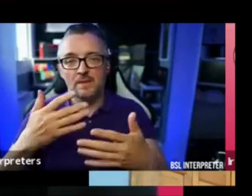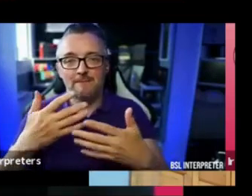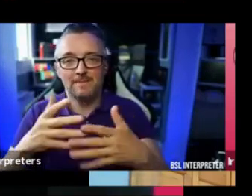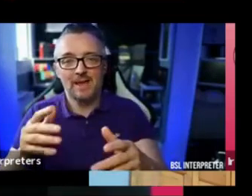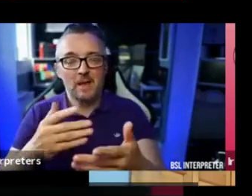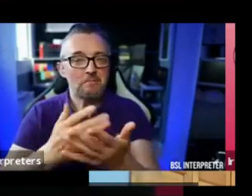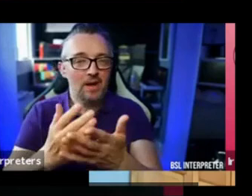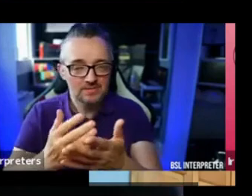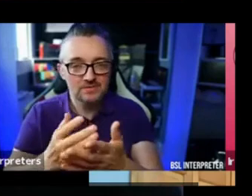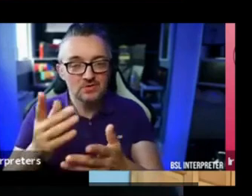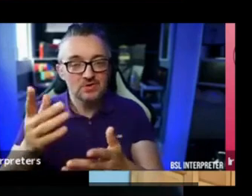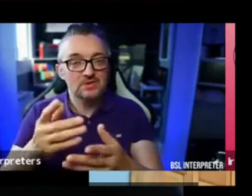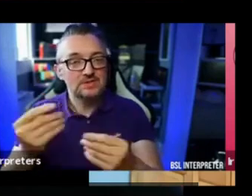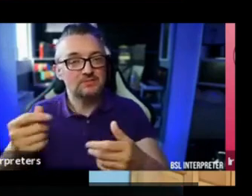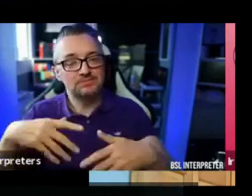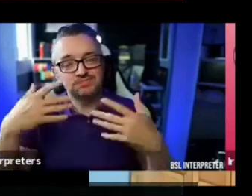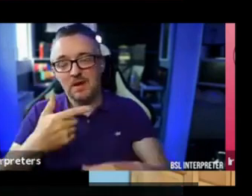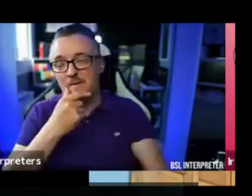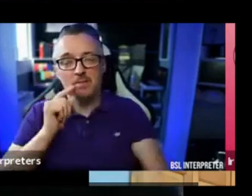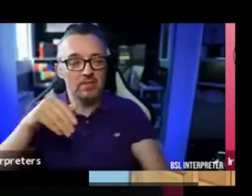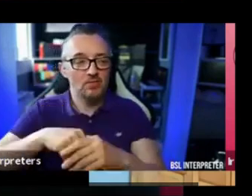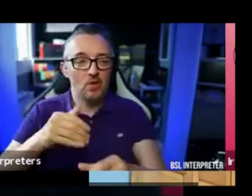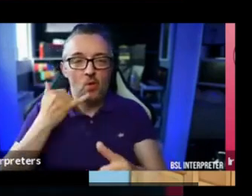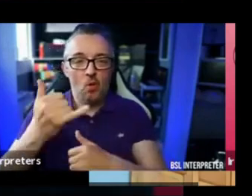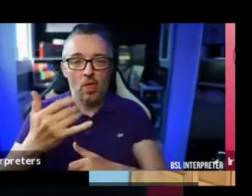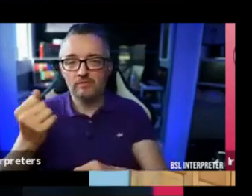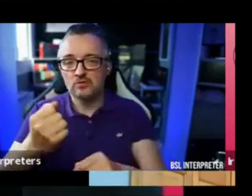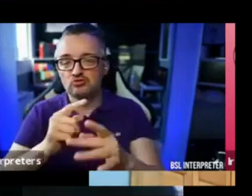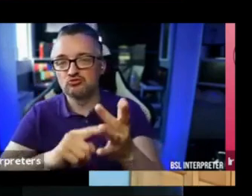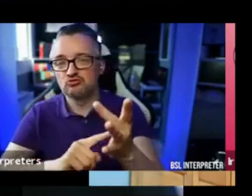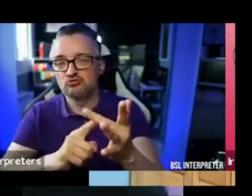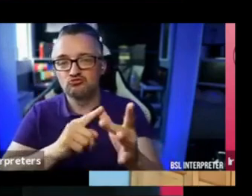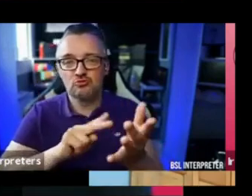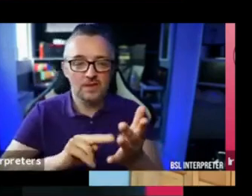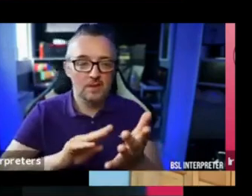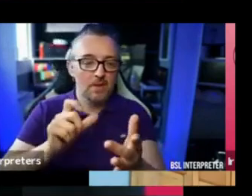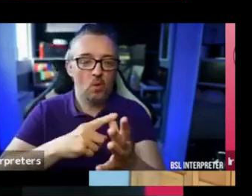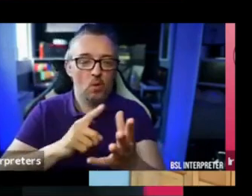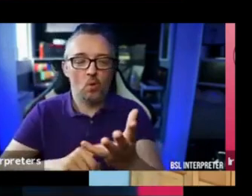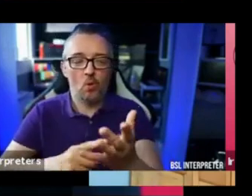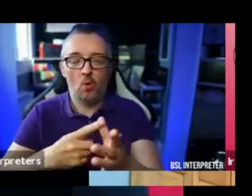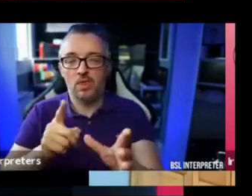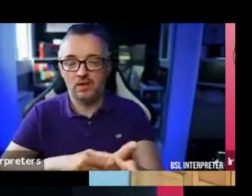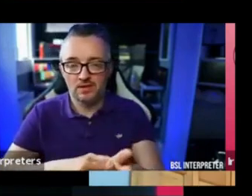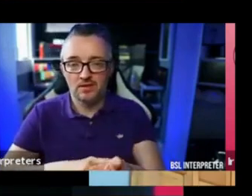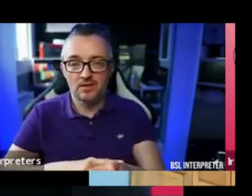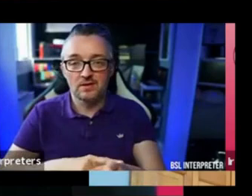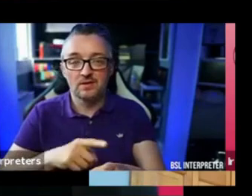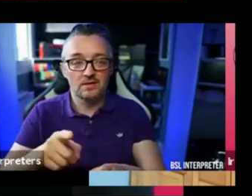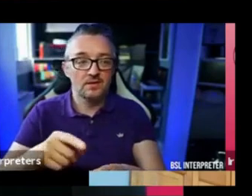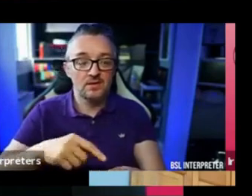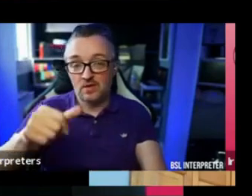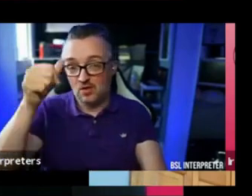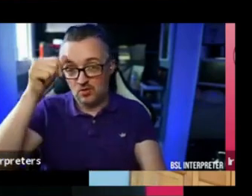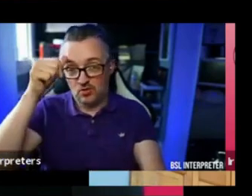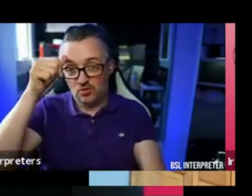that. And some incredible people who I know are on this call today, from Gillian McCauley and Lynn, and